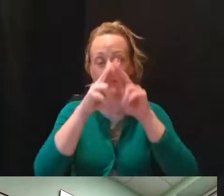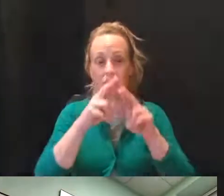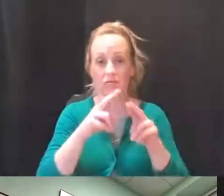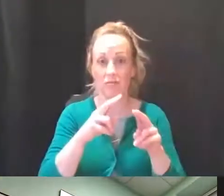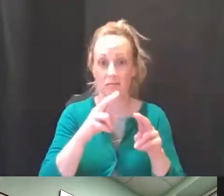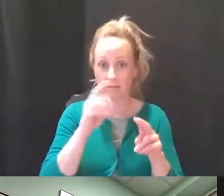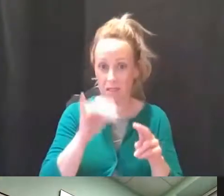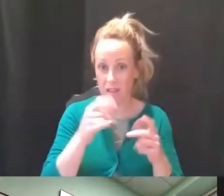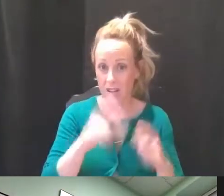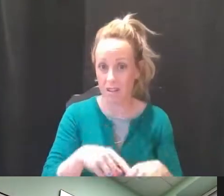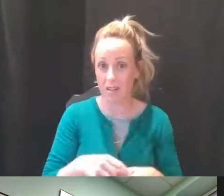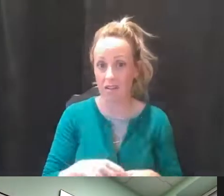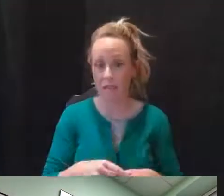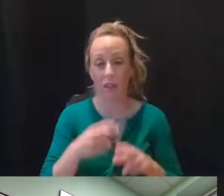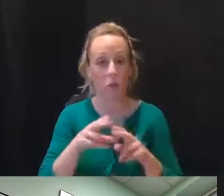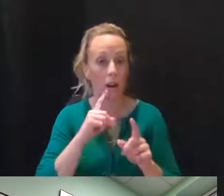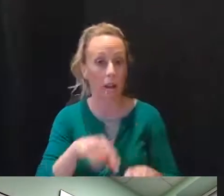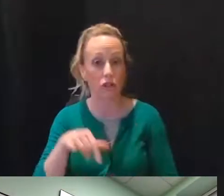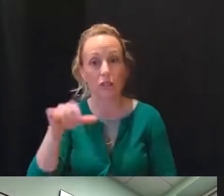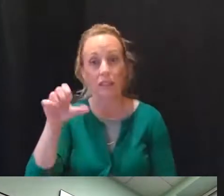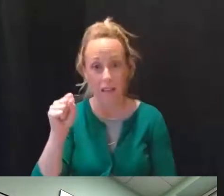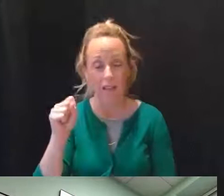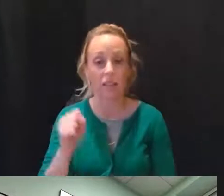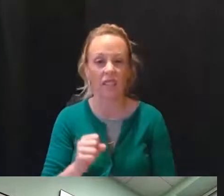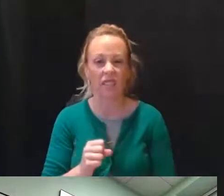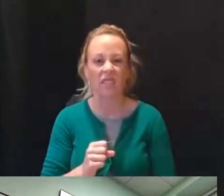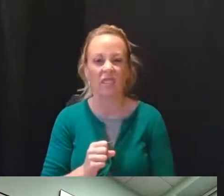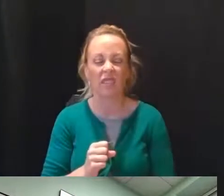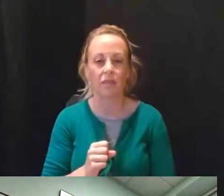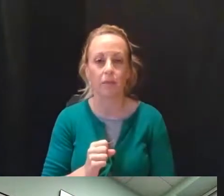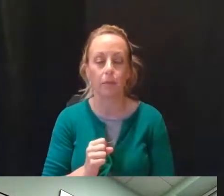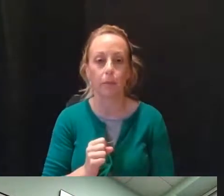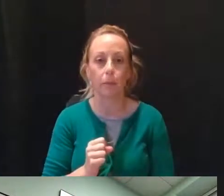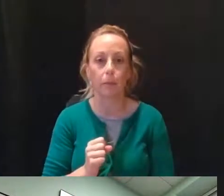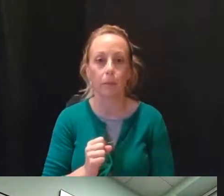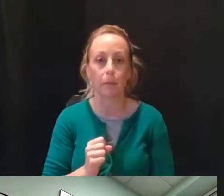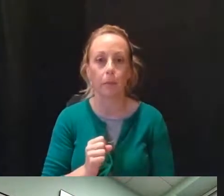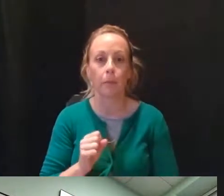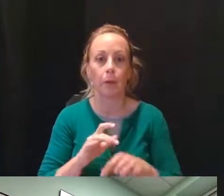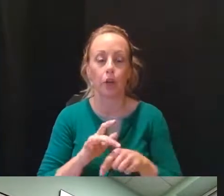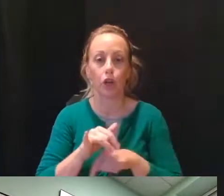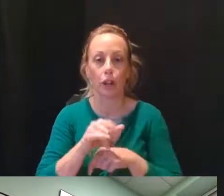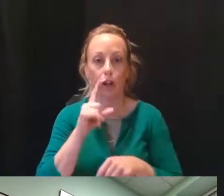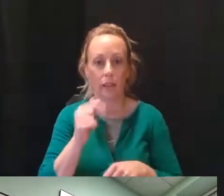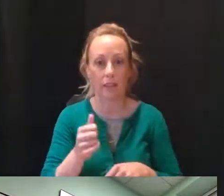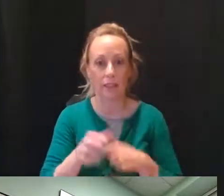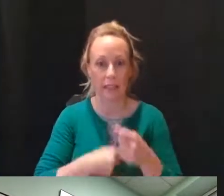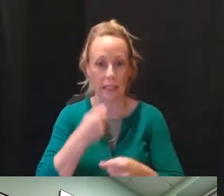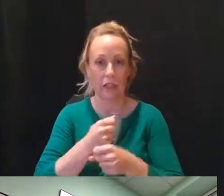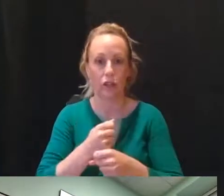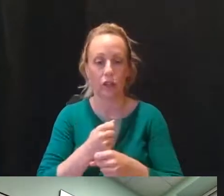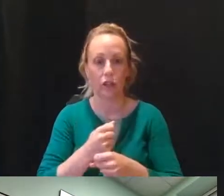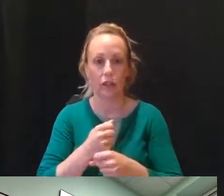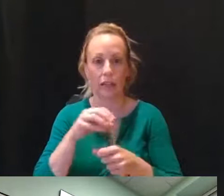Well, the short answer is yes. A study published earlier this year in Journal of American Medical